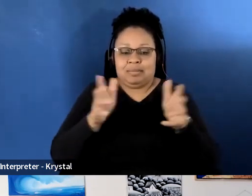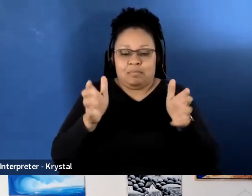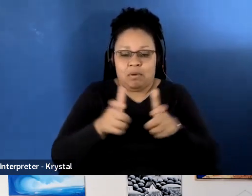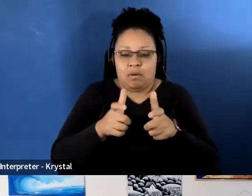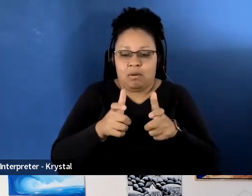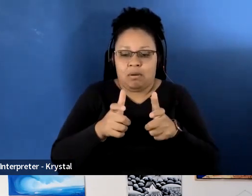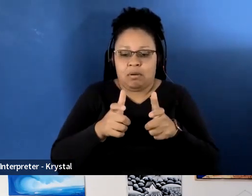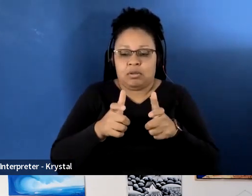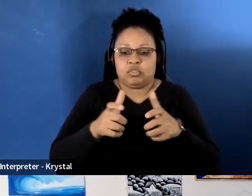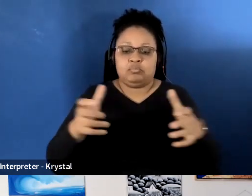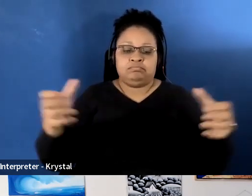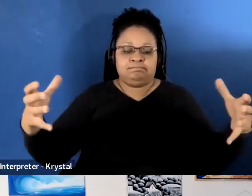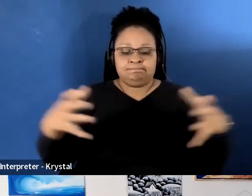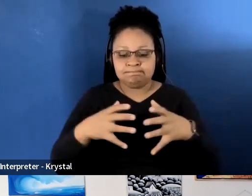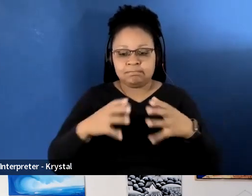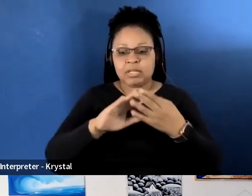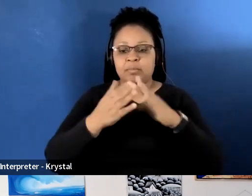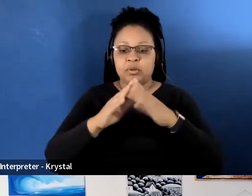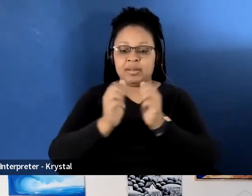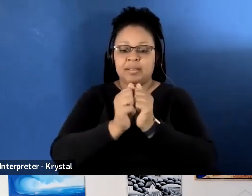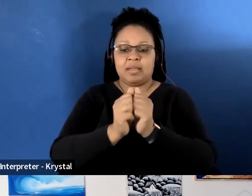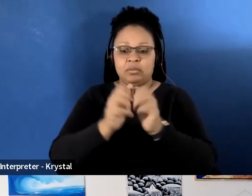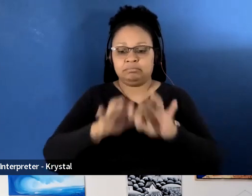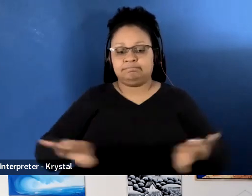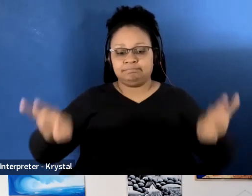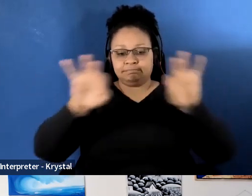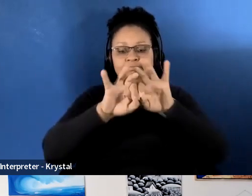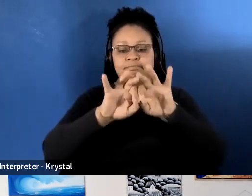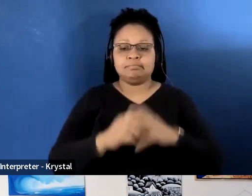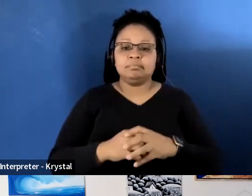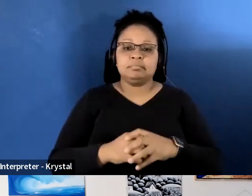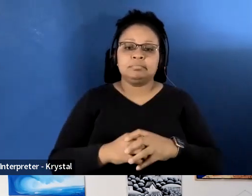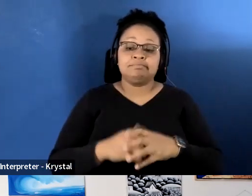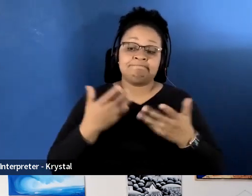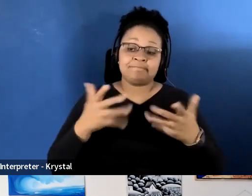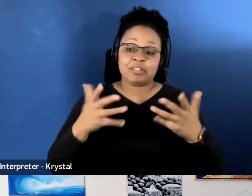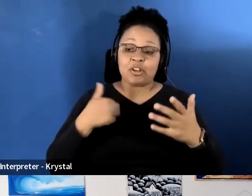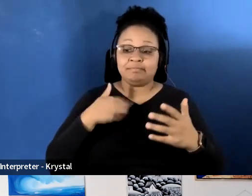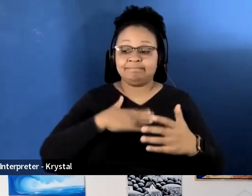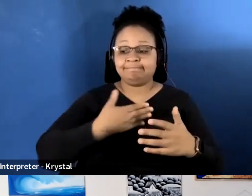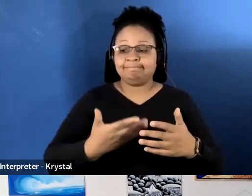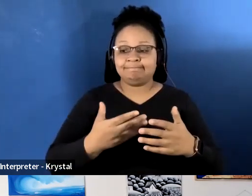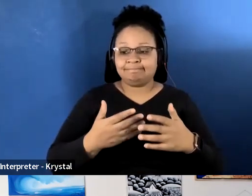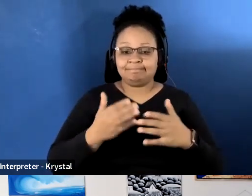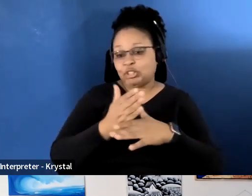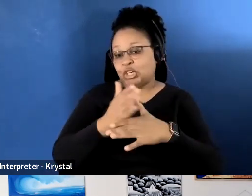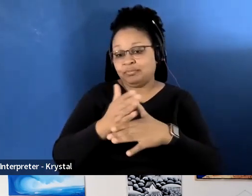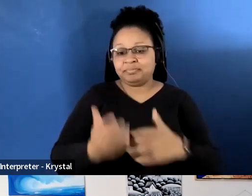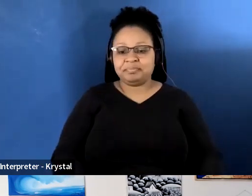Bringing the community back together, I think, is important. So I think that's what I have to share so far.